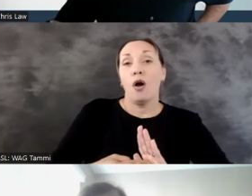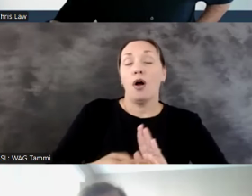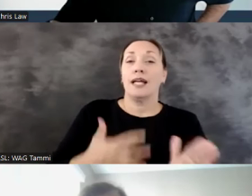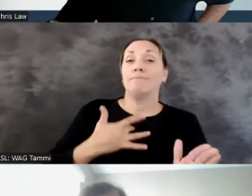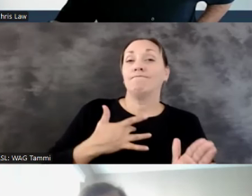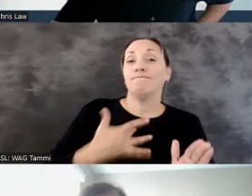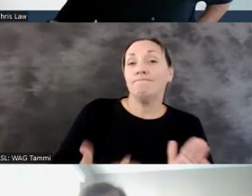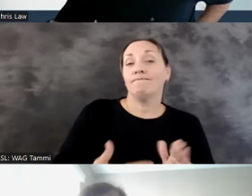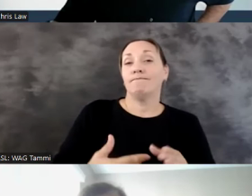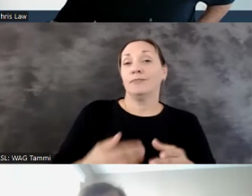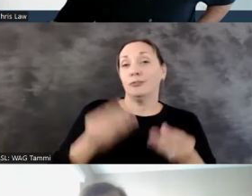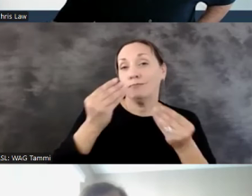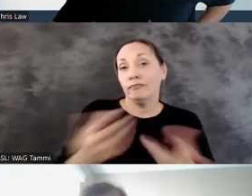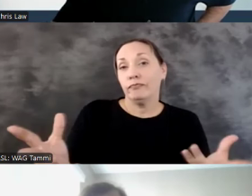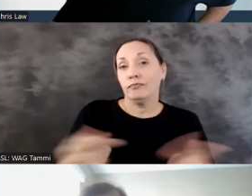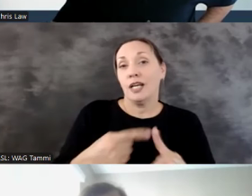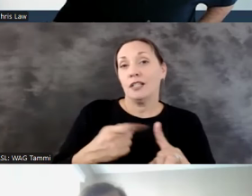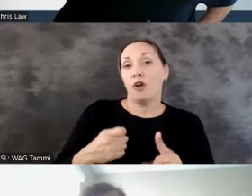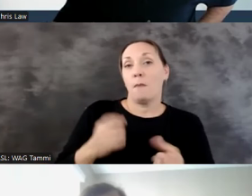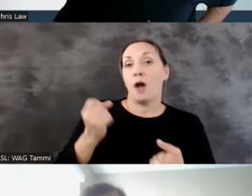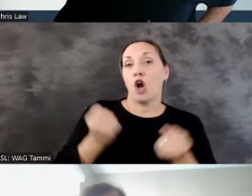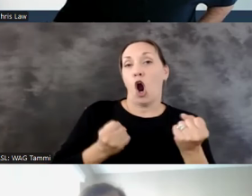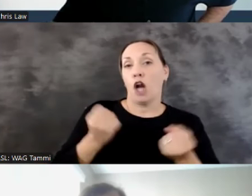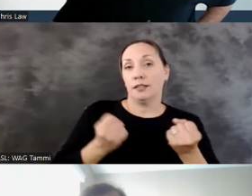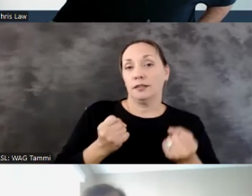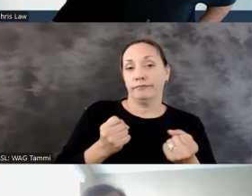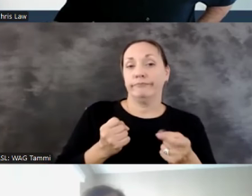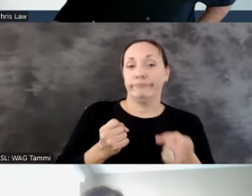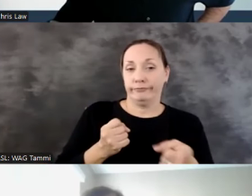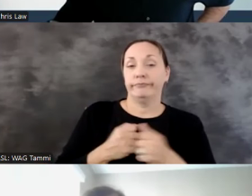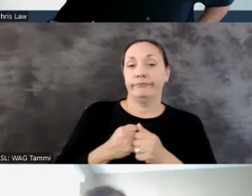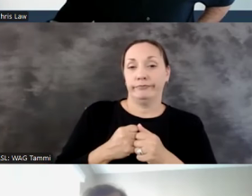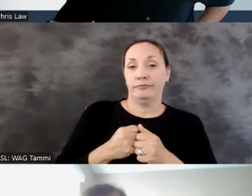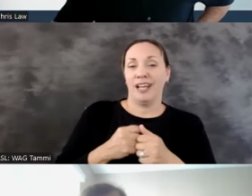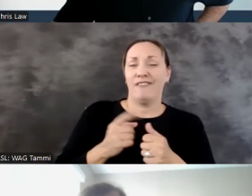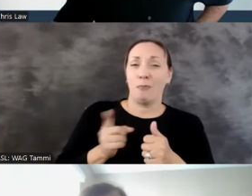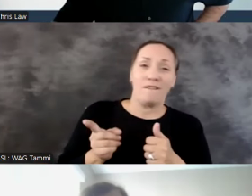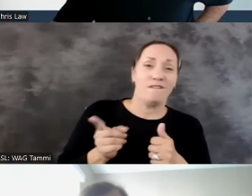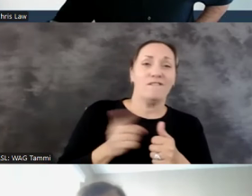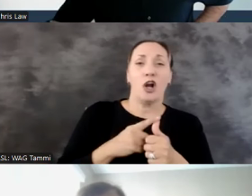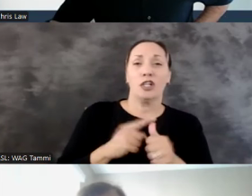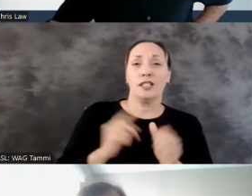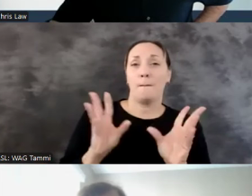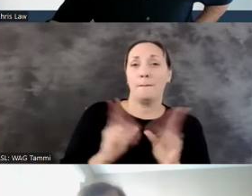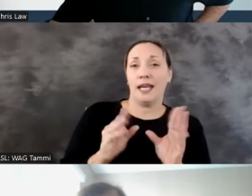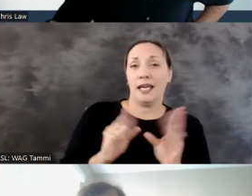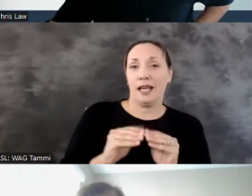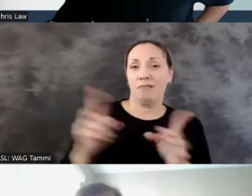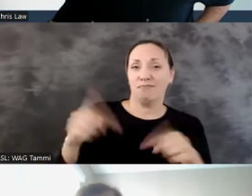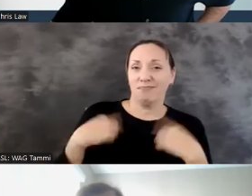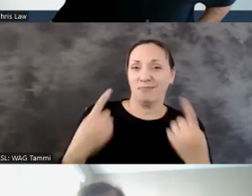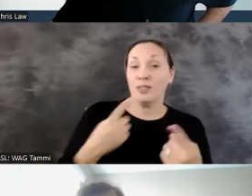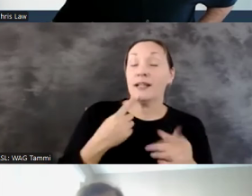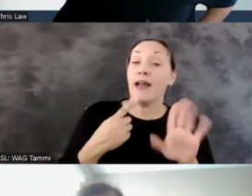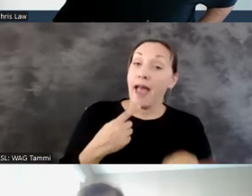folks is from the car industry, right? This was from the very first meeting we had. I said, let's